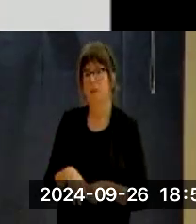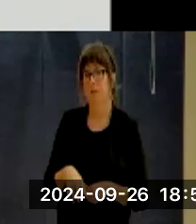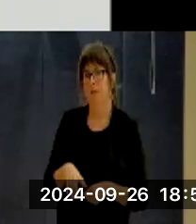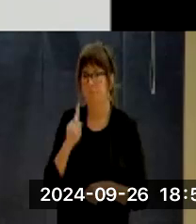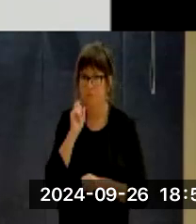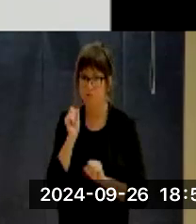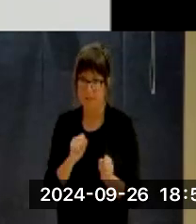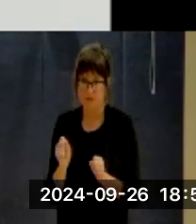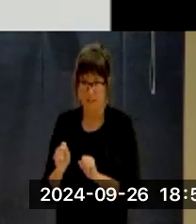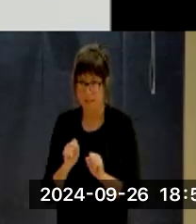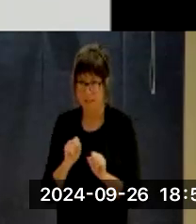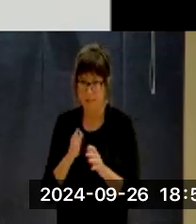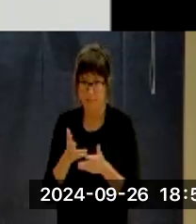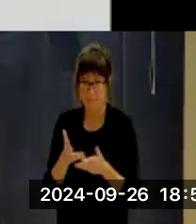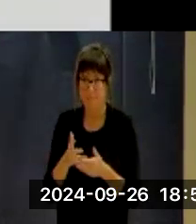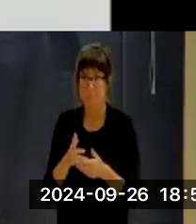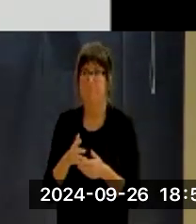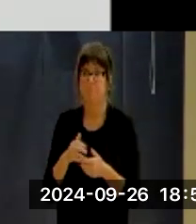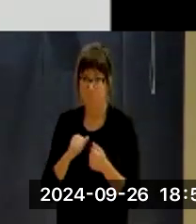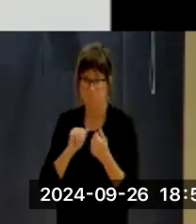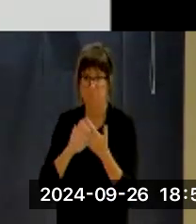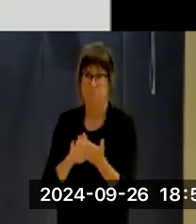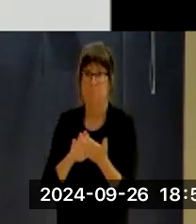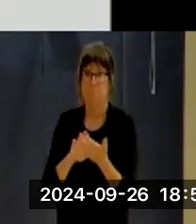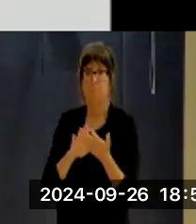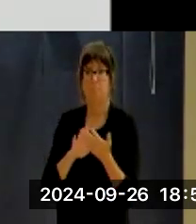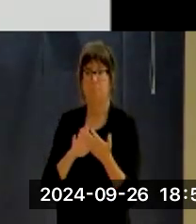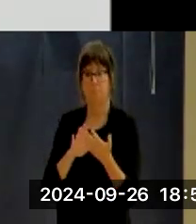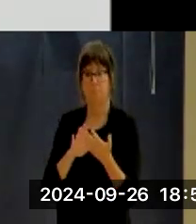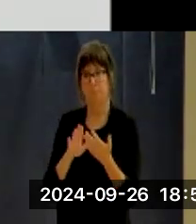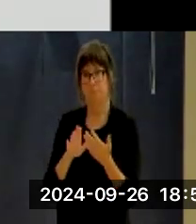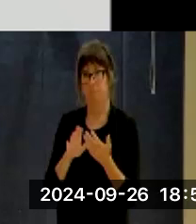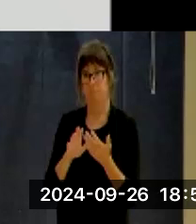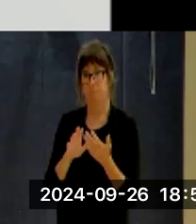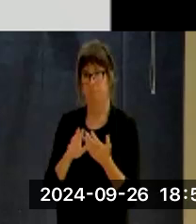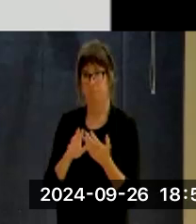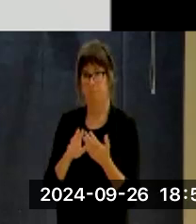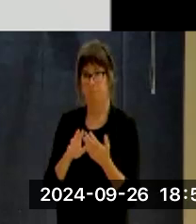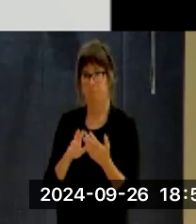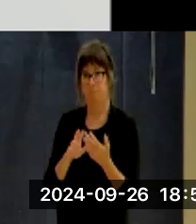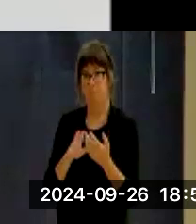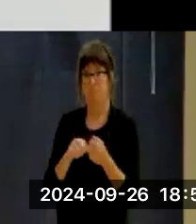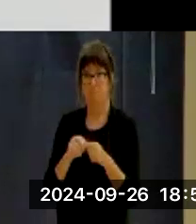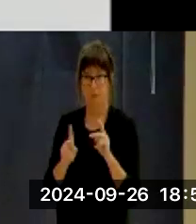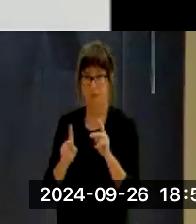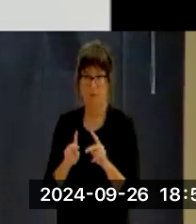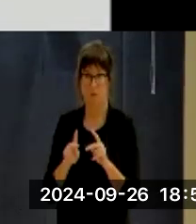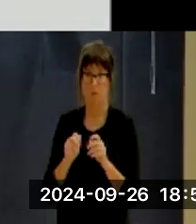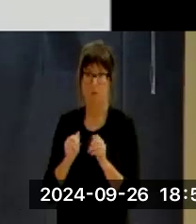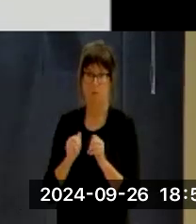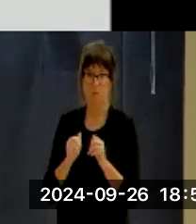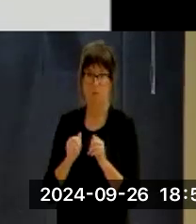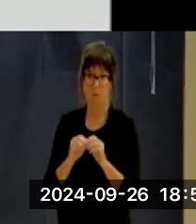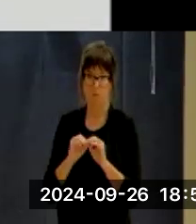strategically going about kind of treating people who are unhoused with a variety of disabilities